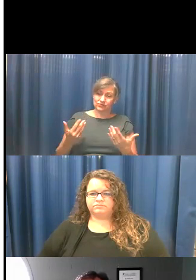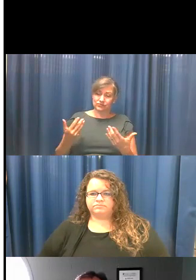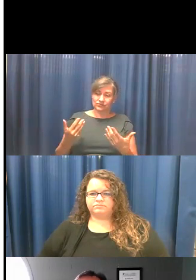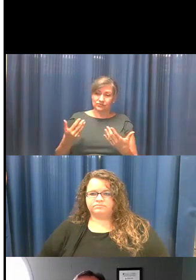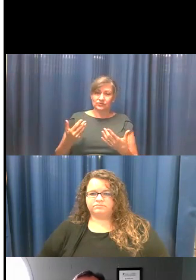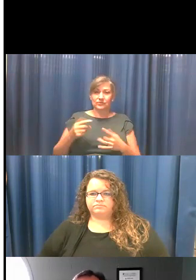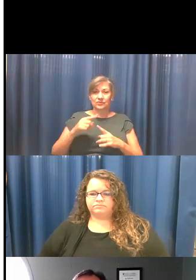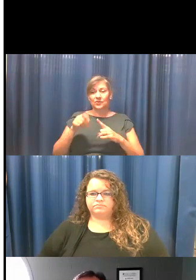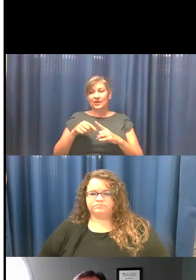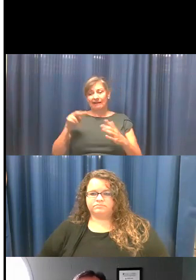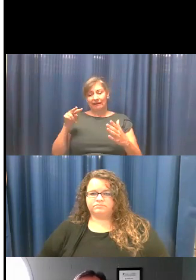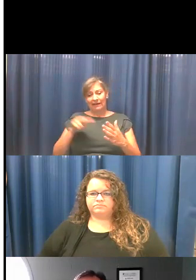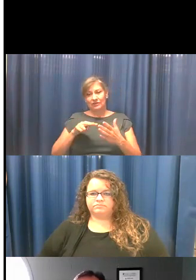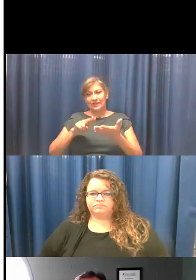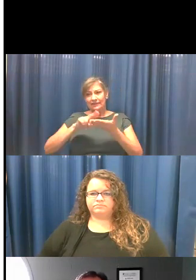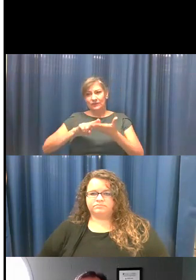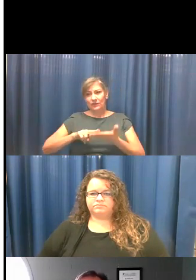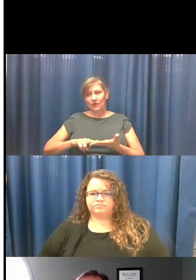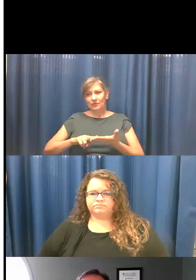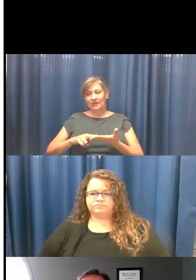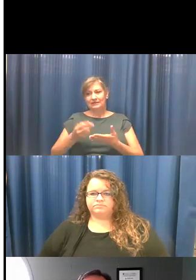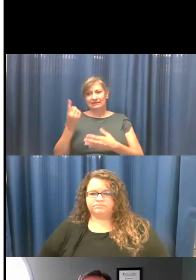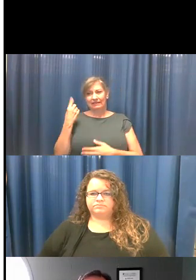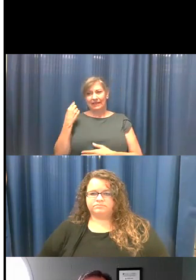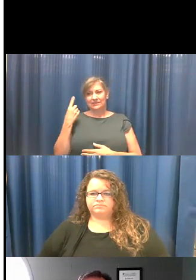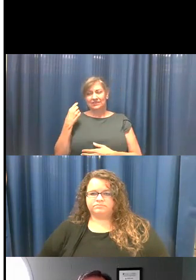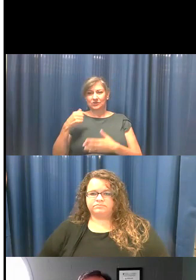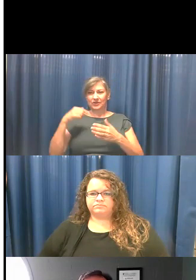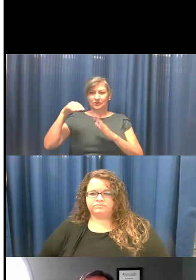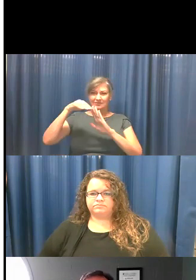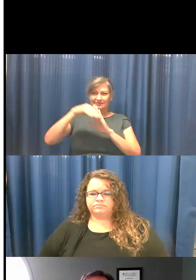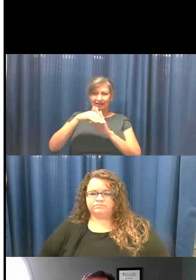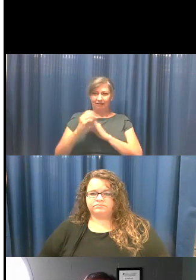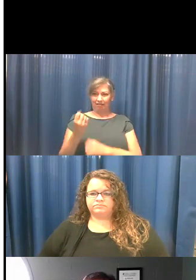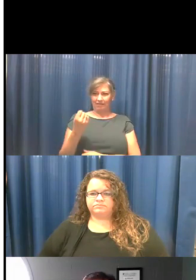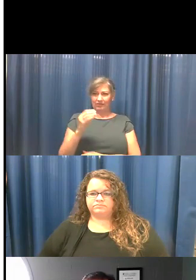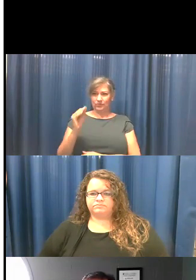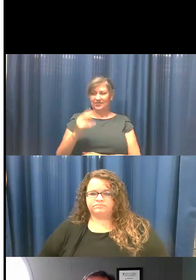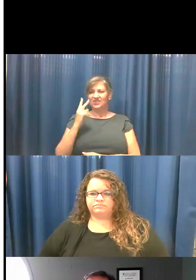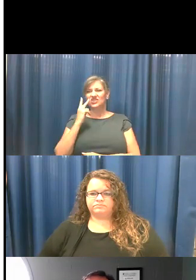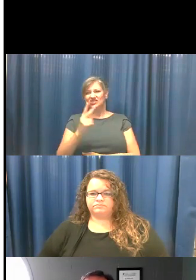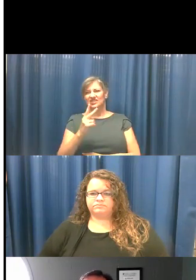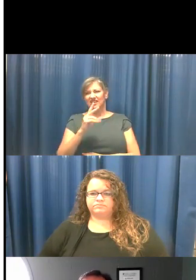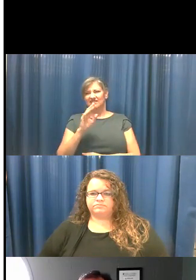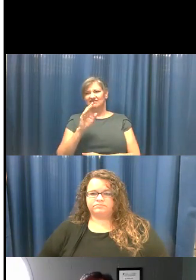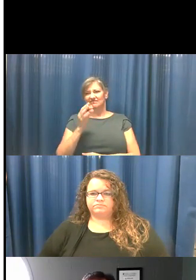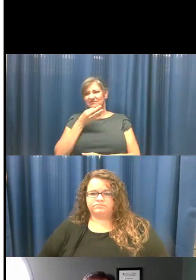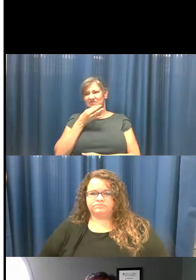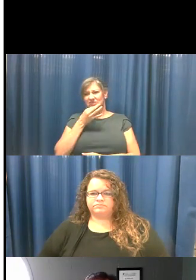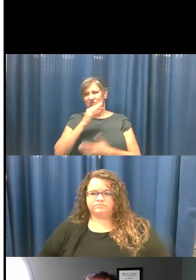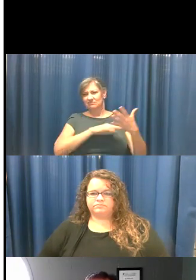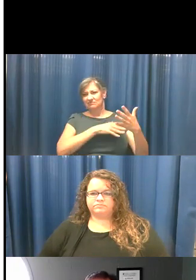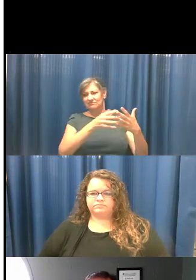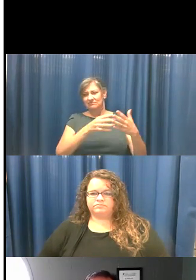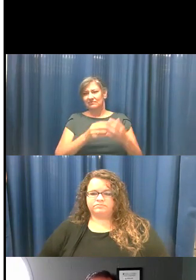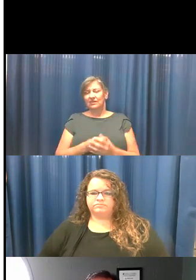when I look at our enrollment last year, and we were down 11%, you'll see that in a few minutes. And when